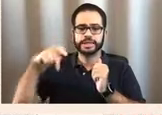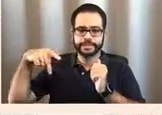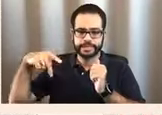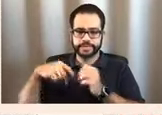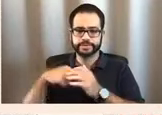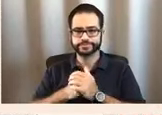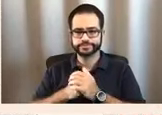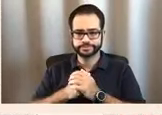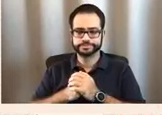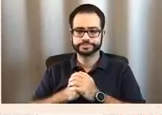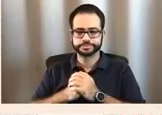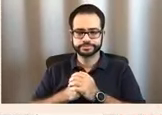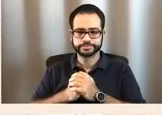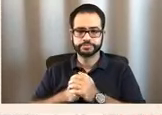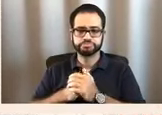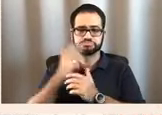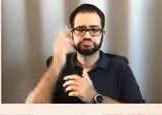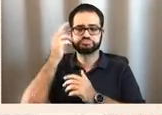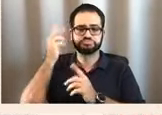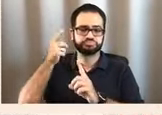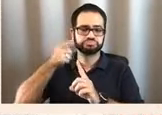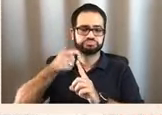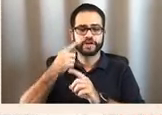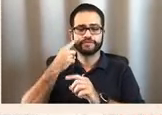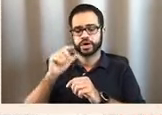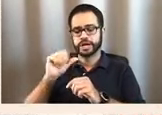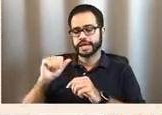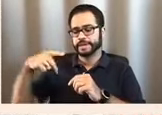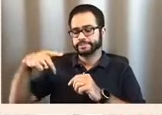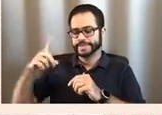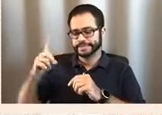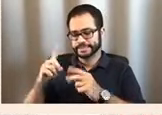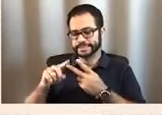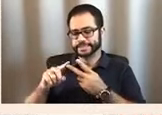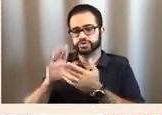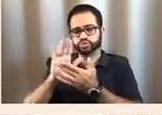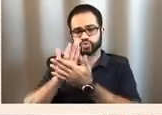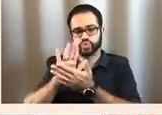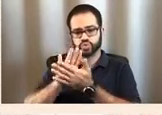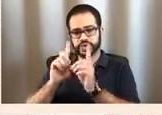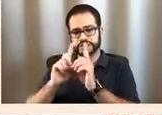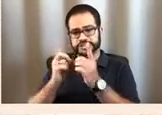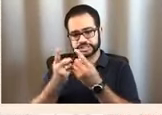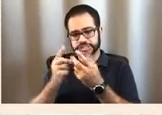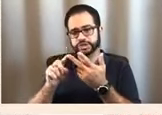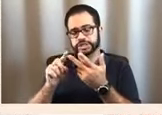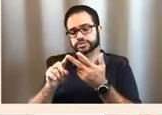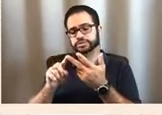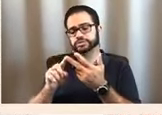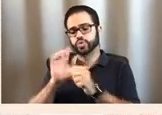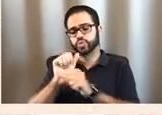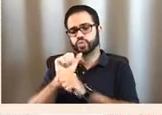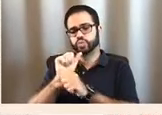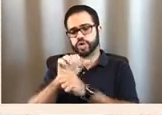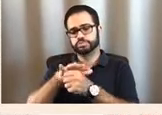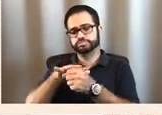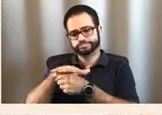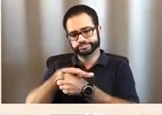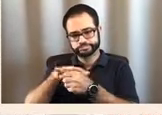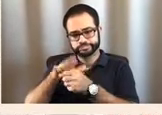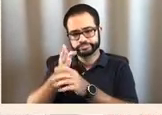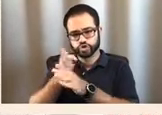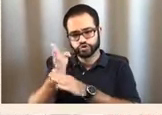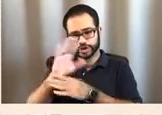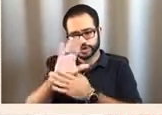The intent is for APD, local school districts, local workforce career centers, and other